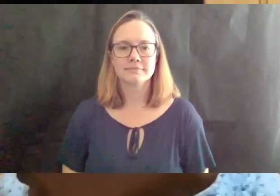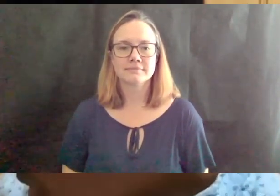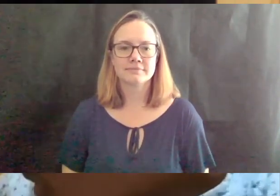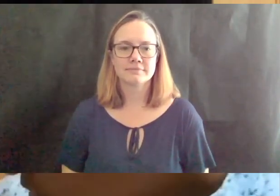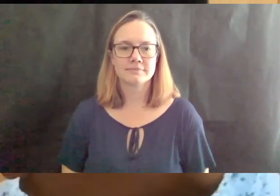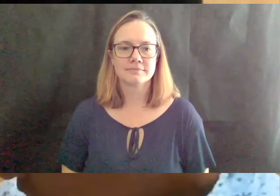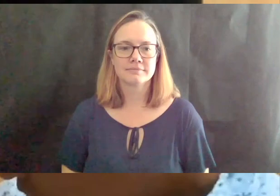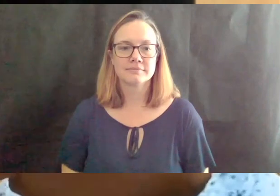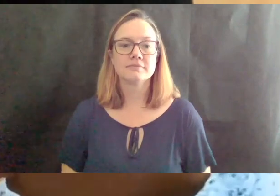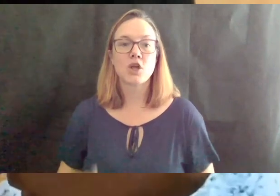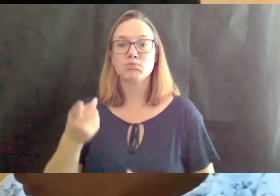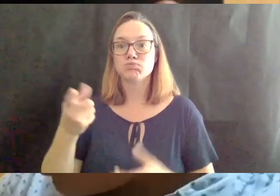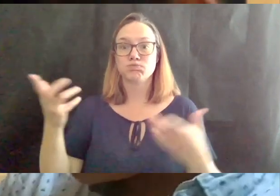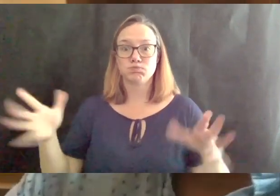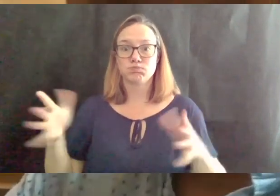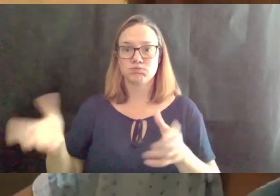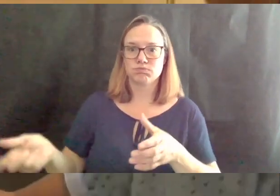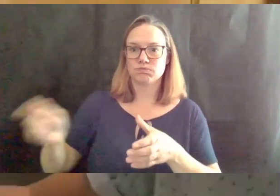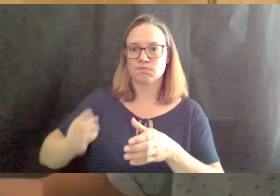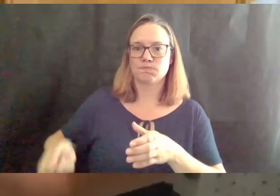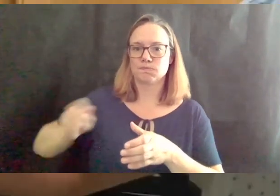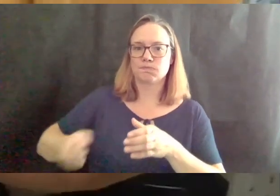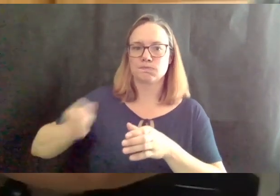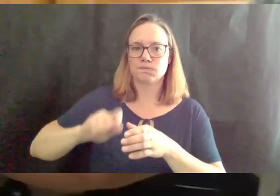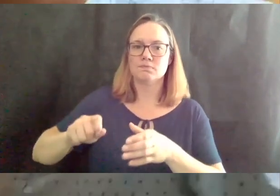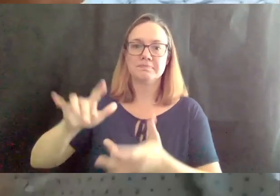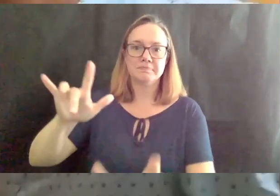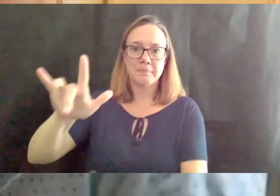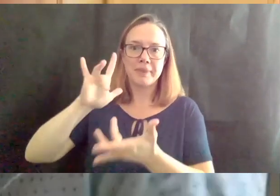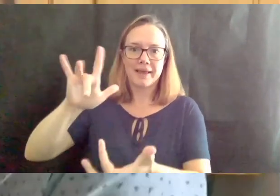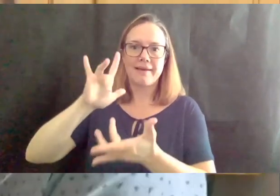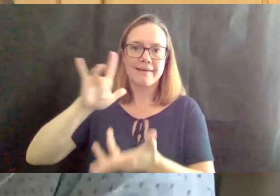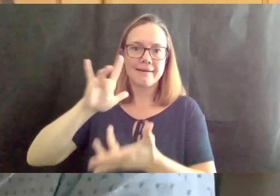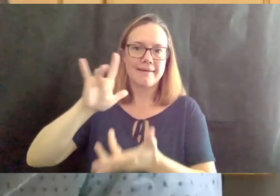So once we got it in there, we're just going to blend it up and mix it all together.